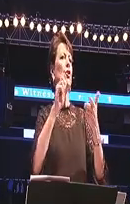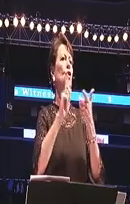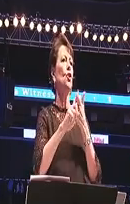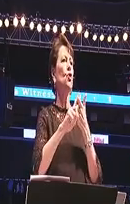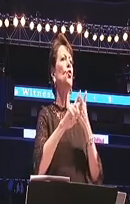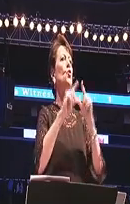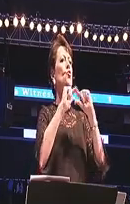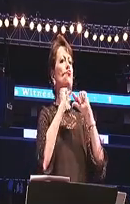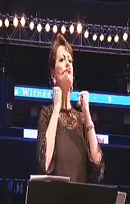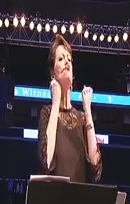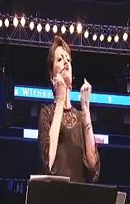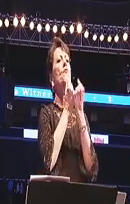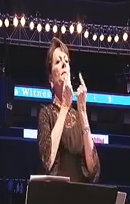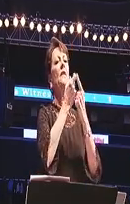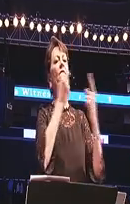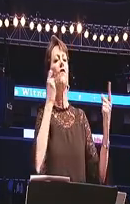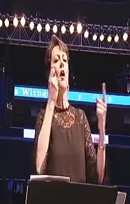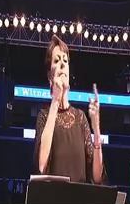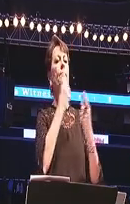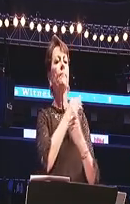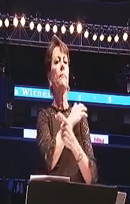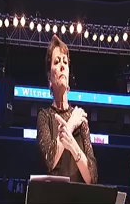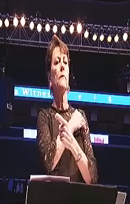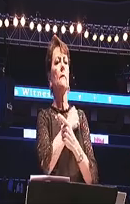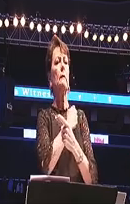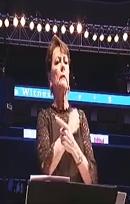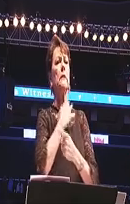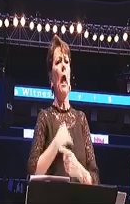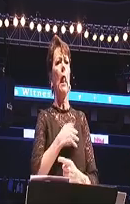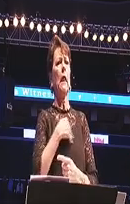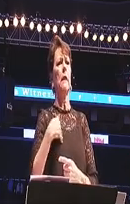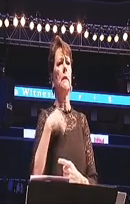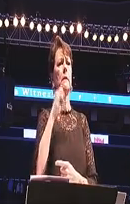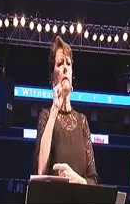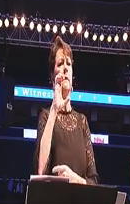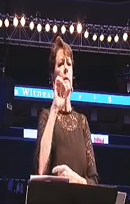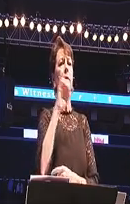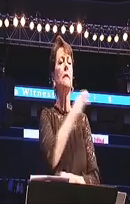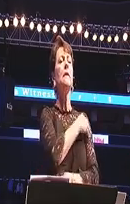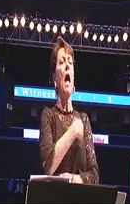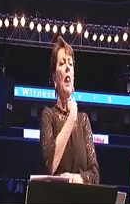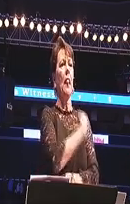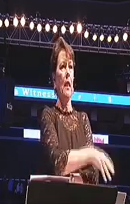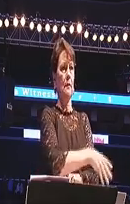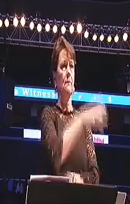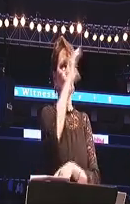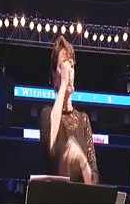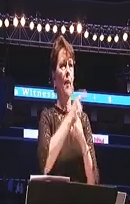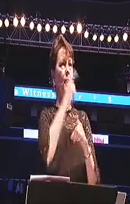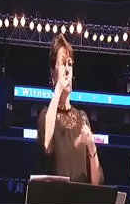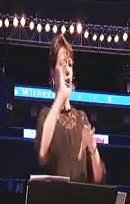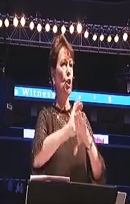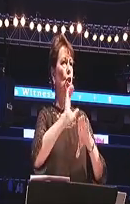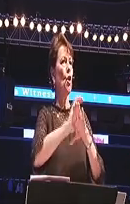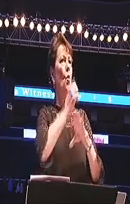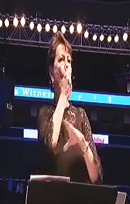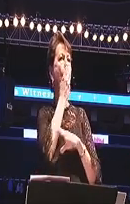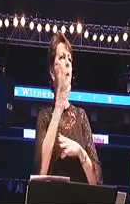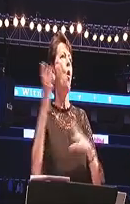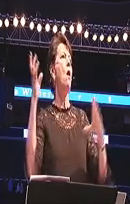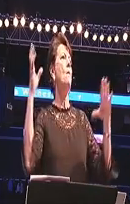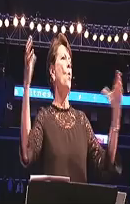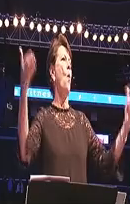that has come from Scotland, and they are called Project Truth. Please give them a warm welcome, Project Truth.